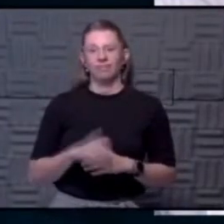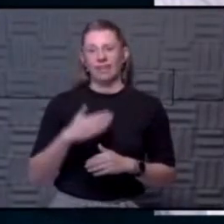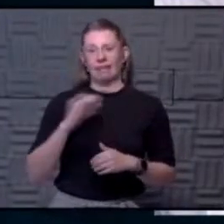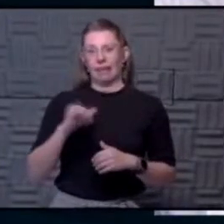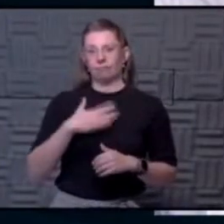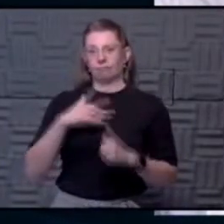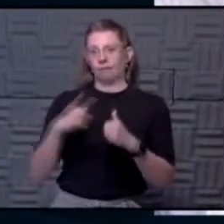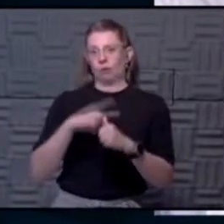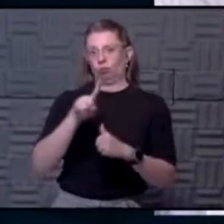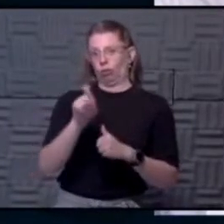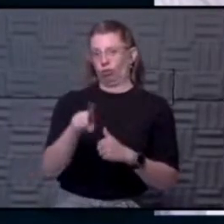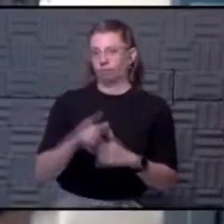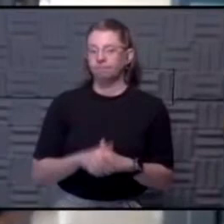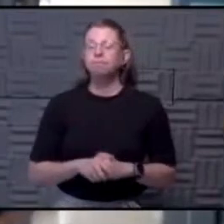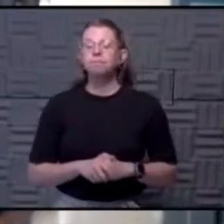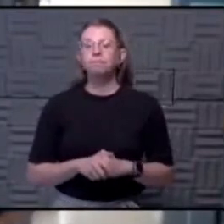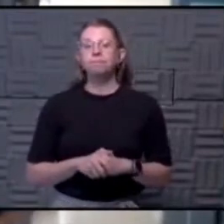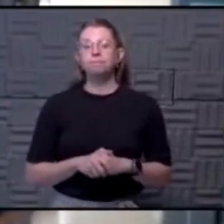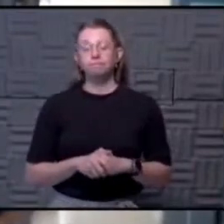question.